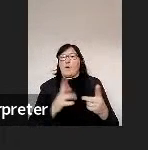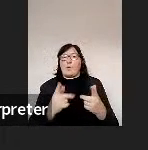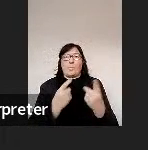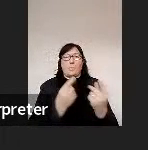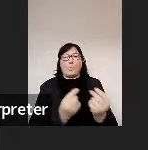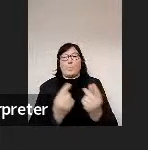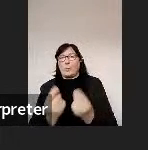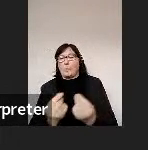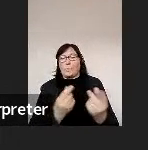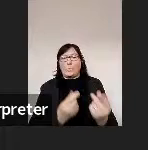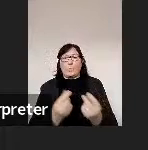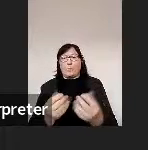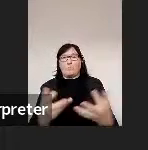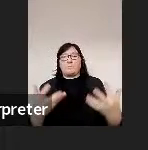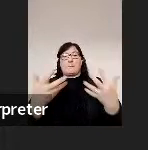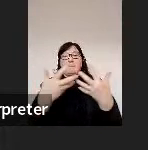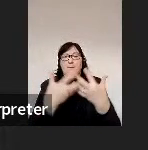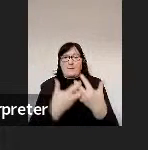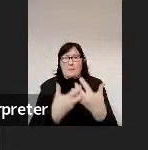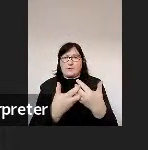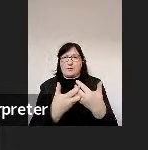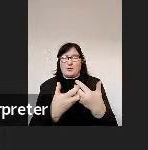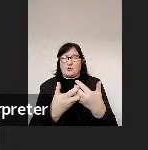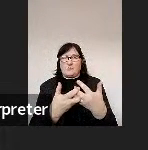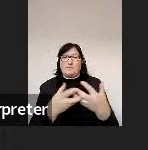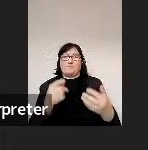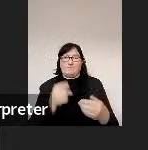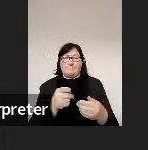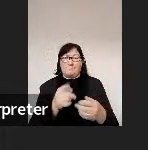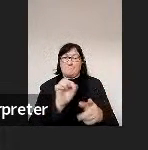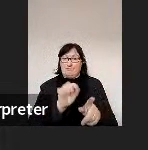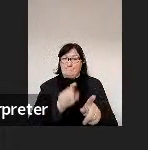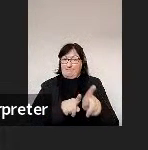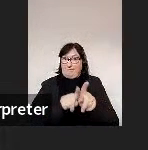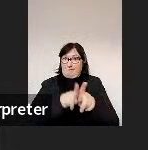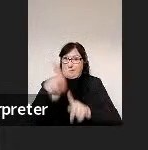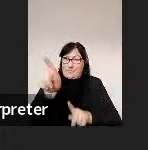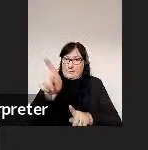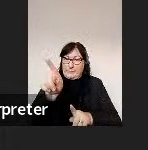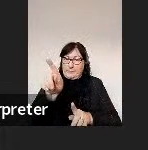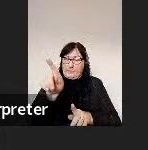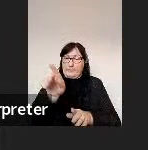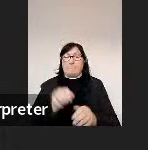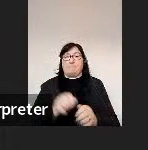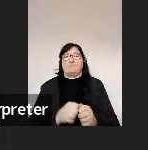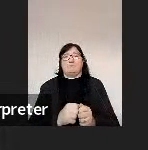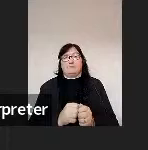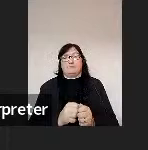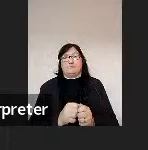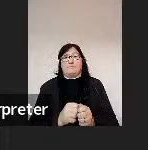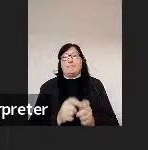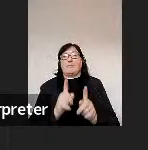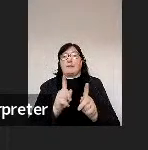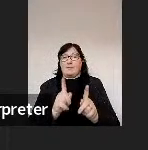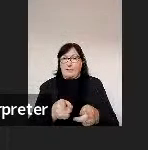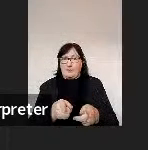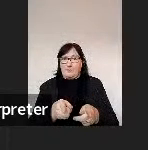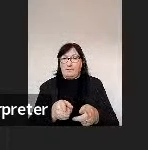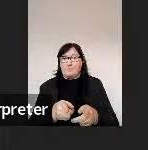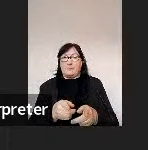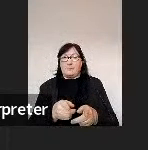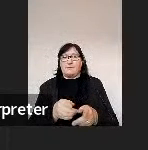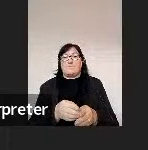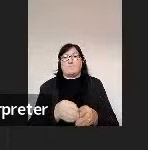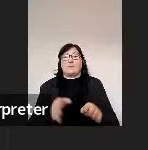profile. Once they've successfully done that, it will therefore, on the very same RLA